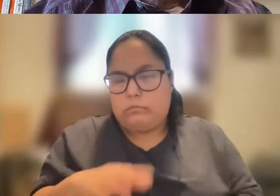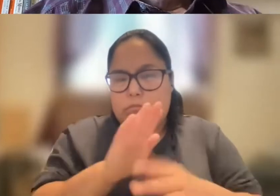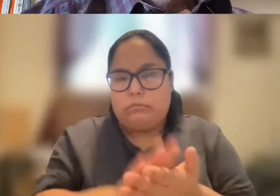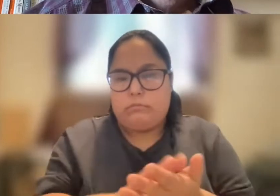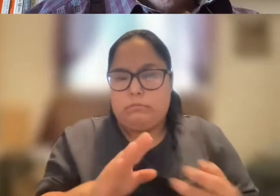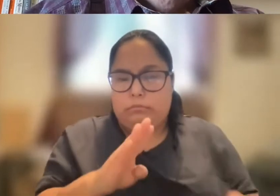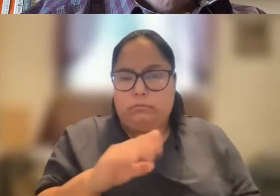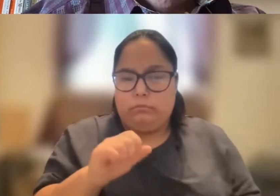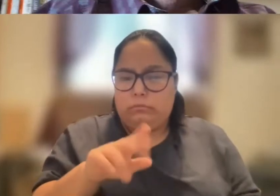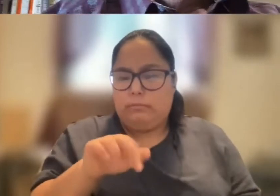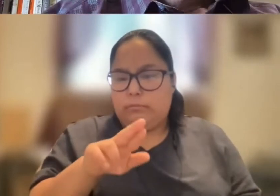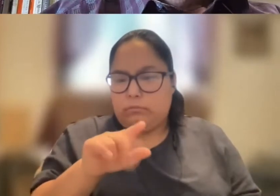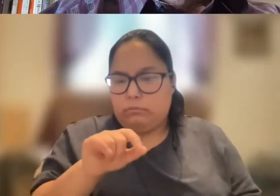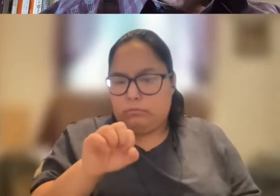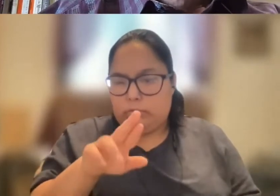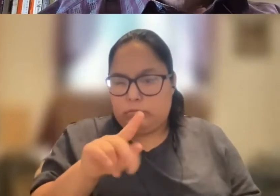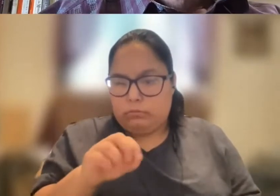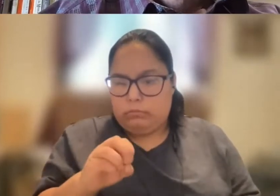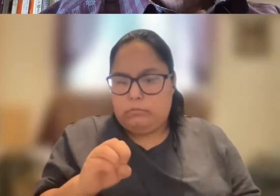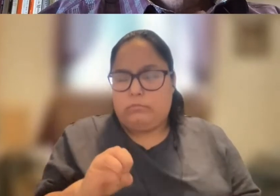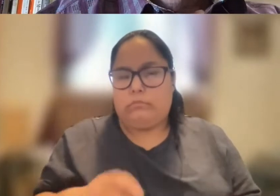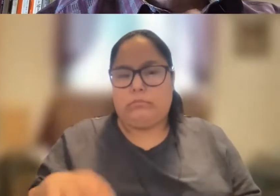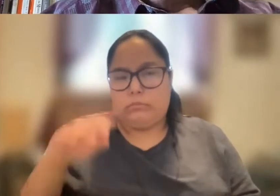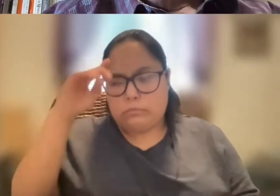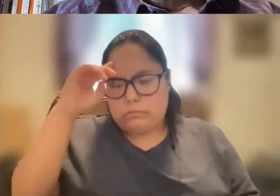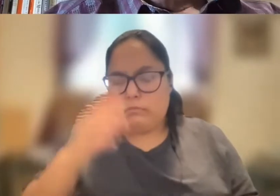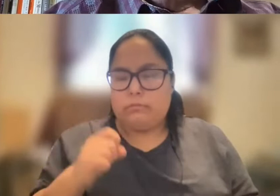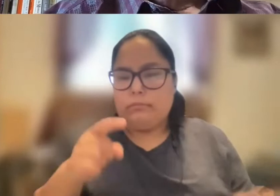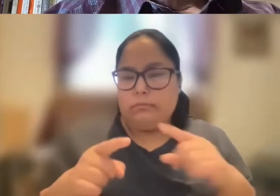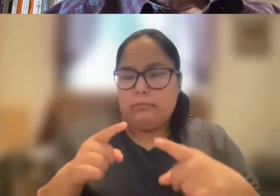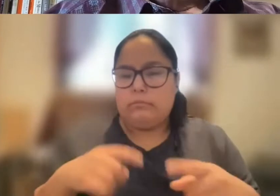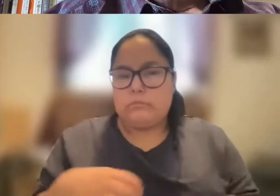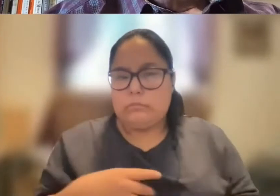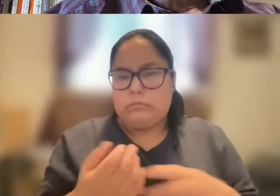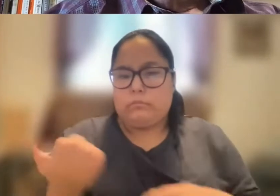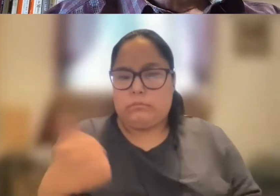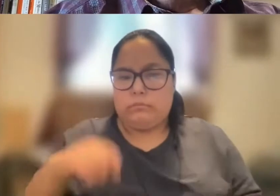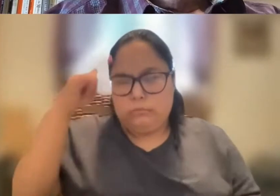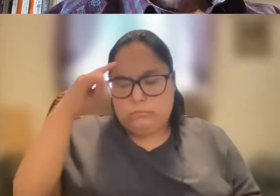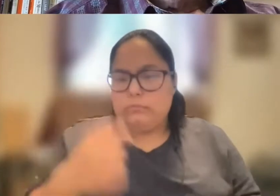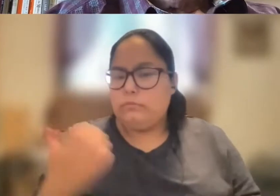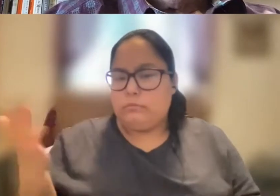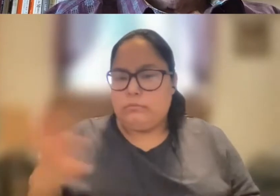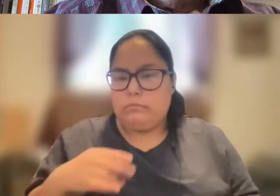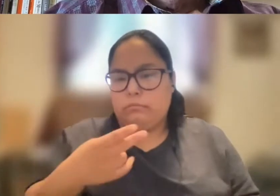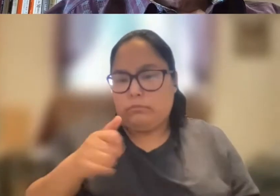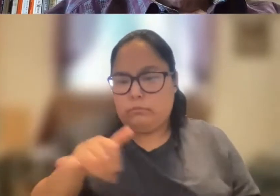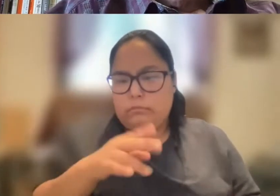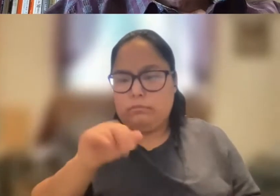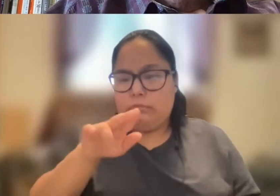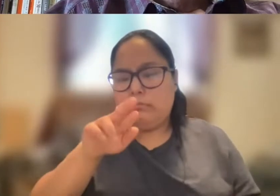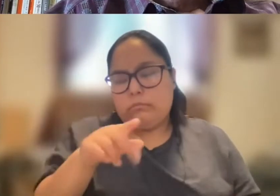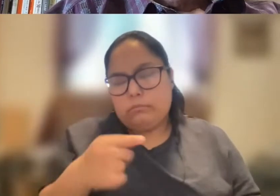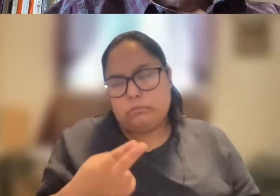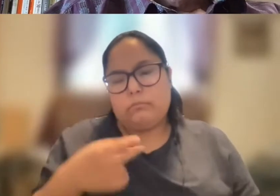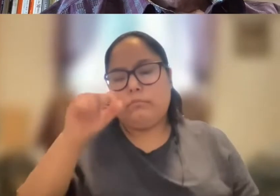Borden, Ontario, I asked about, are we going to teach anything about gay health or lesbian